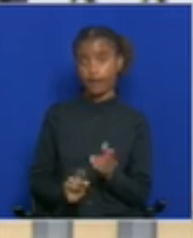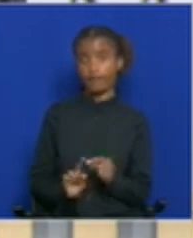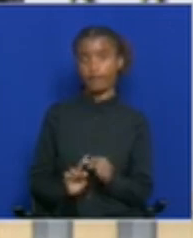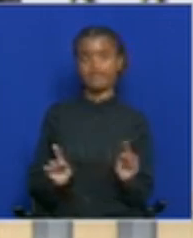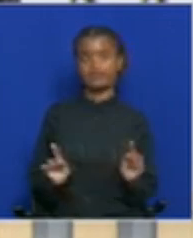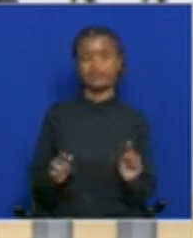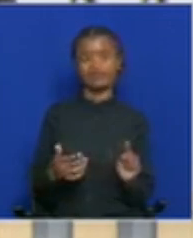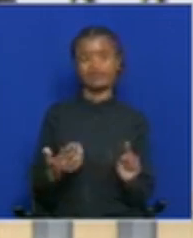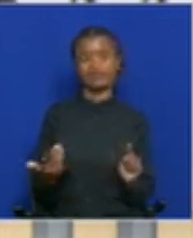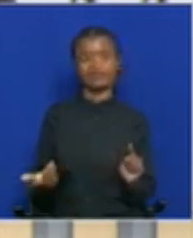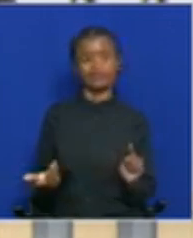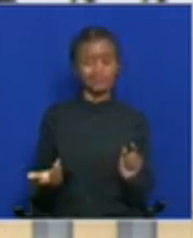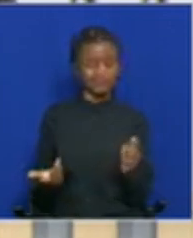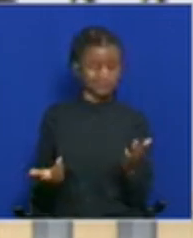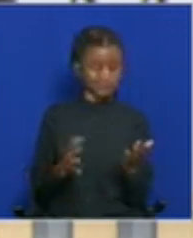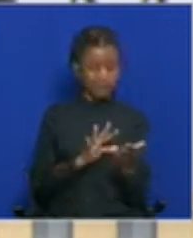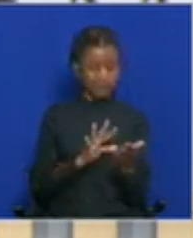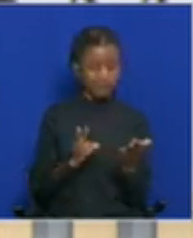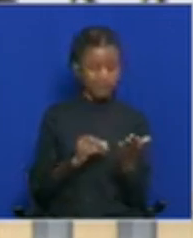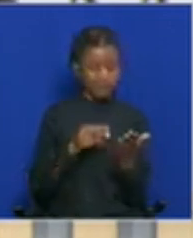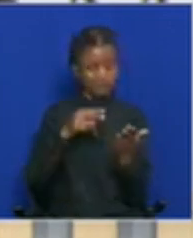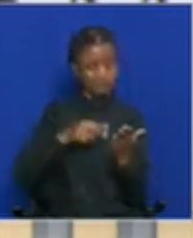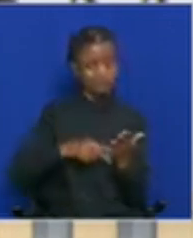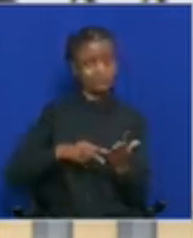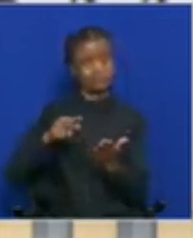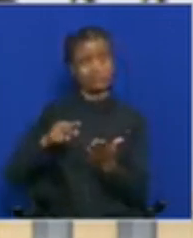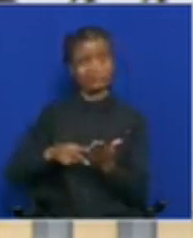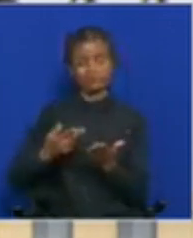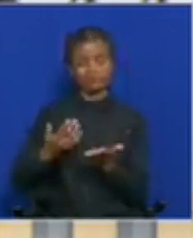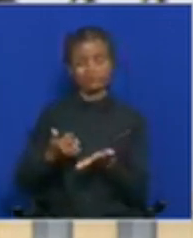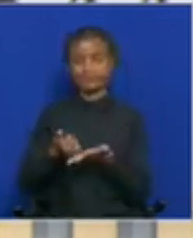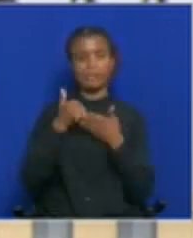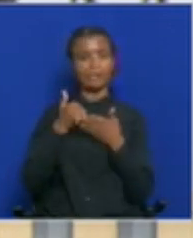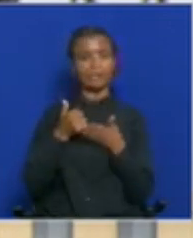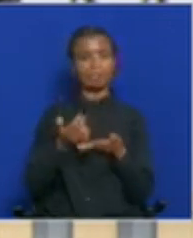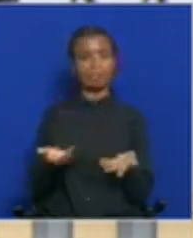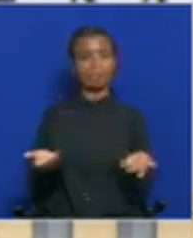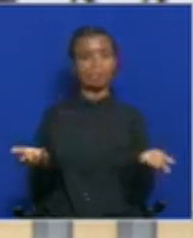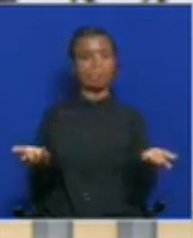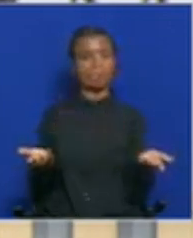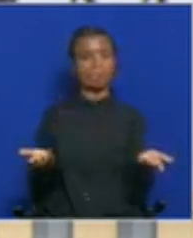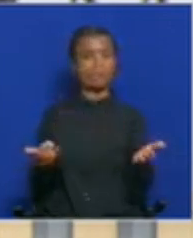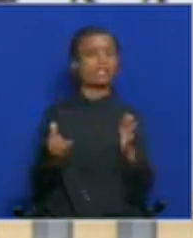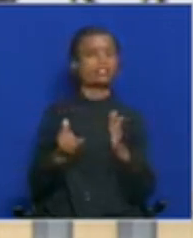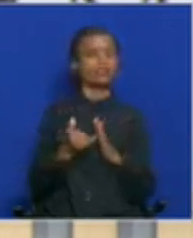assisting also. It was just the information that you'll just see.